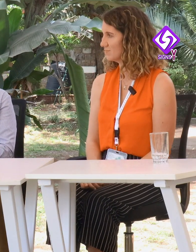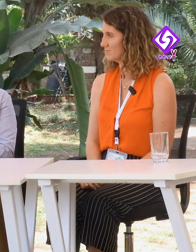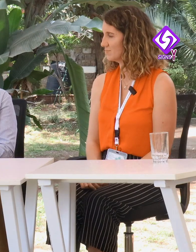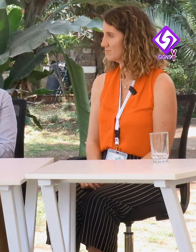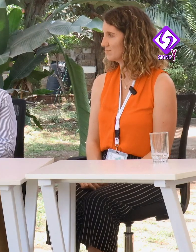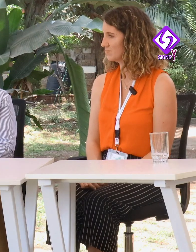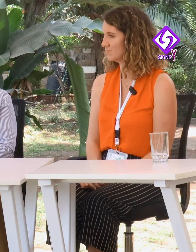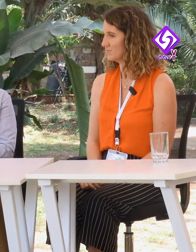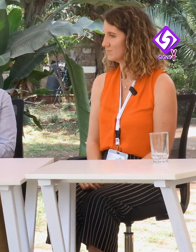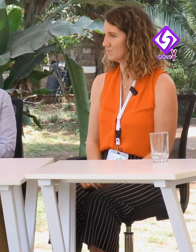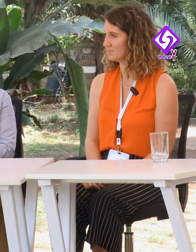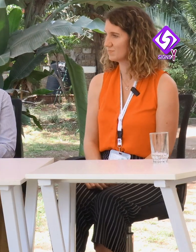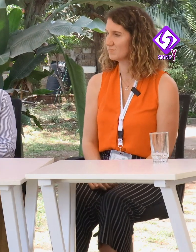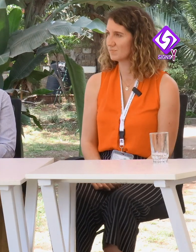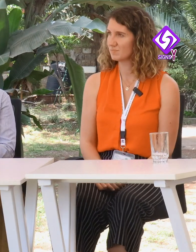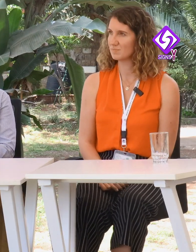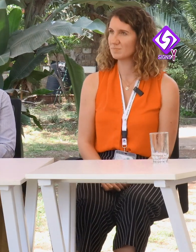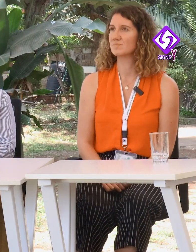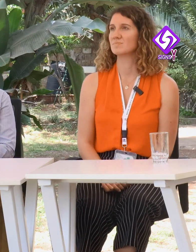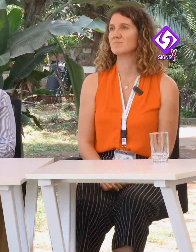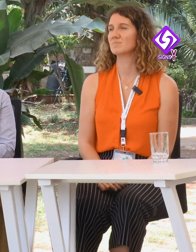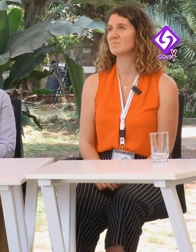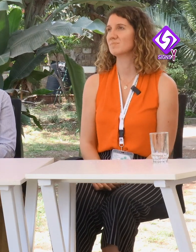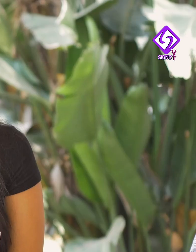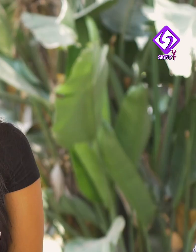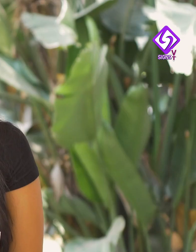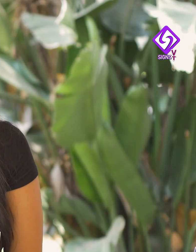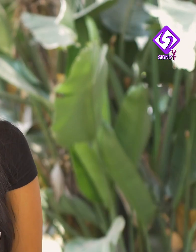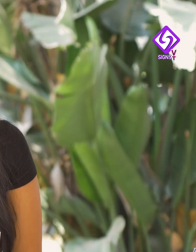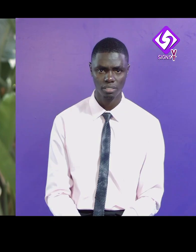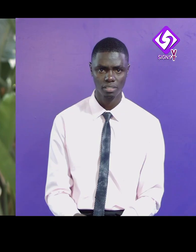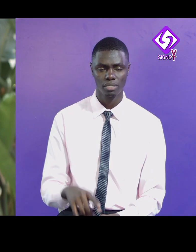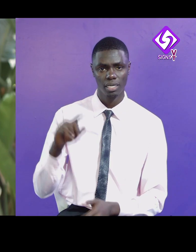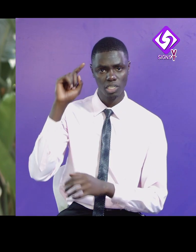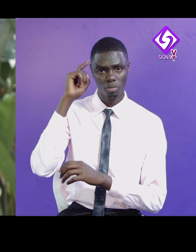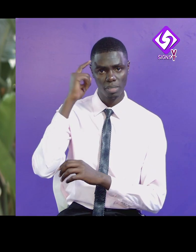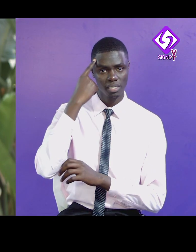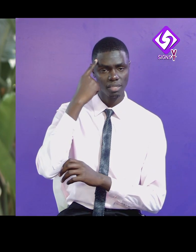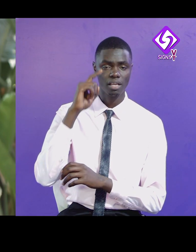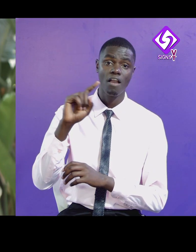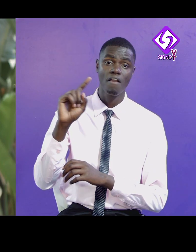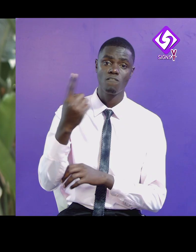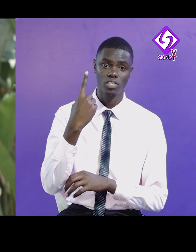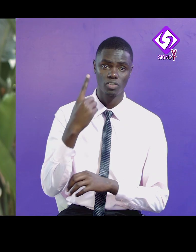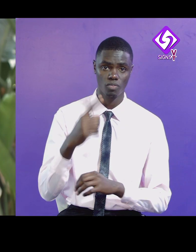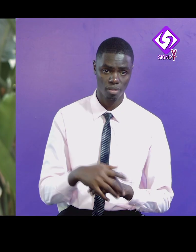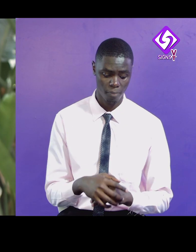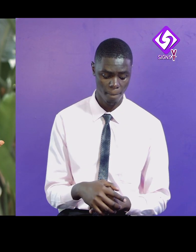them where they can go to get help. I think, first of all, is